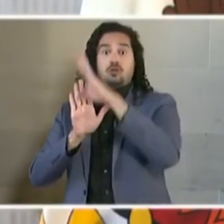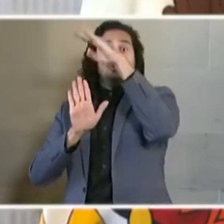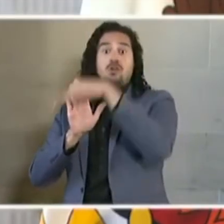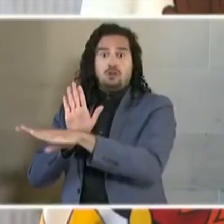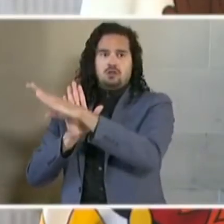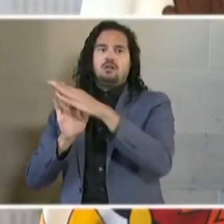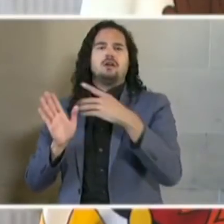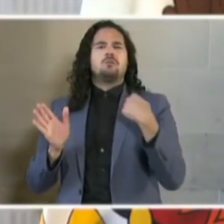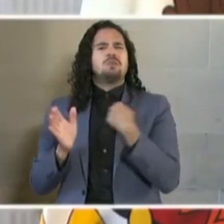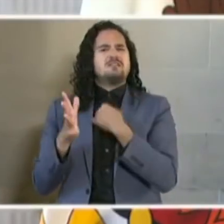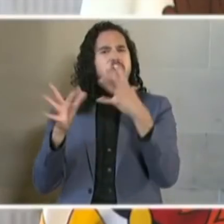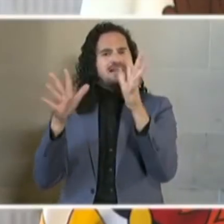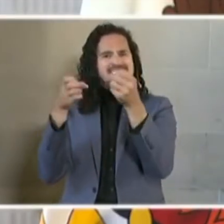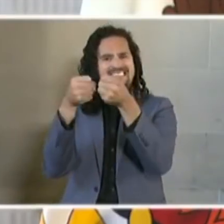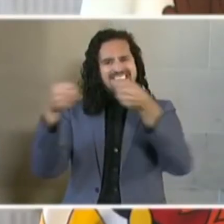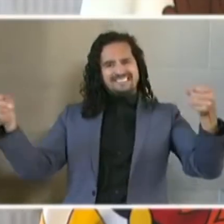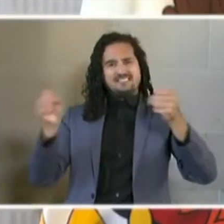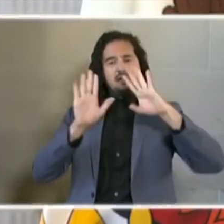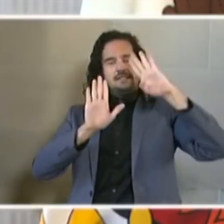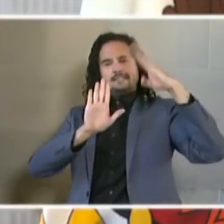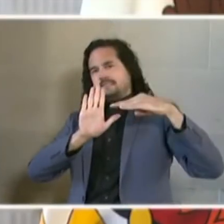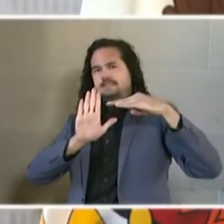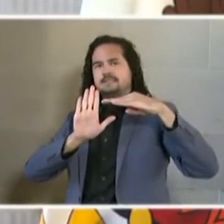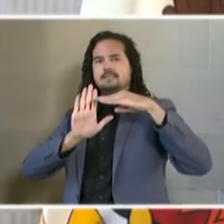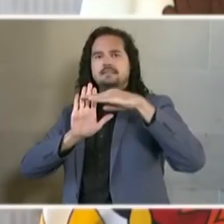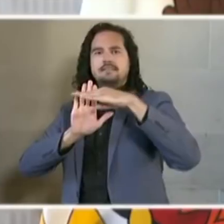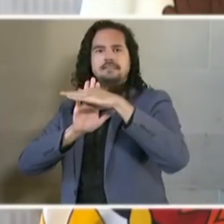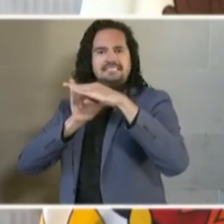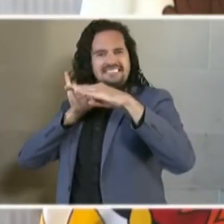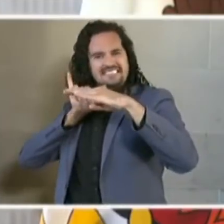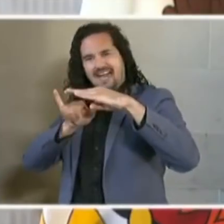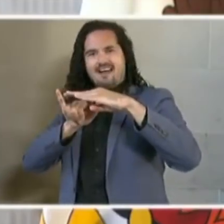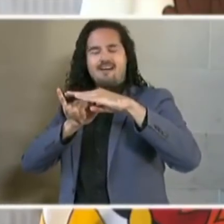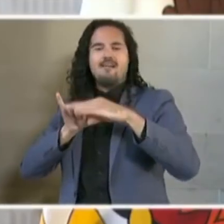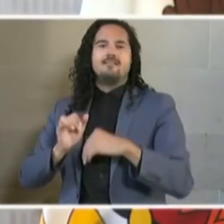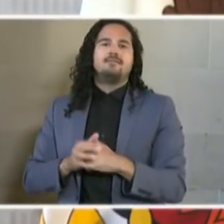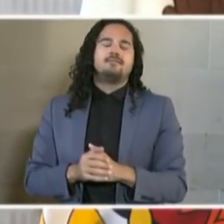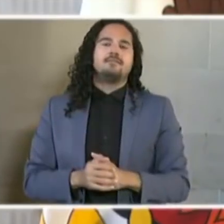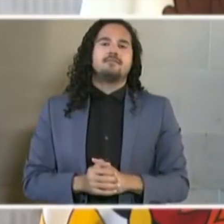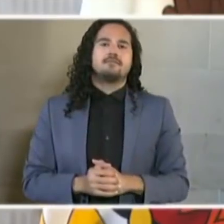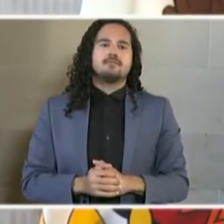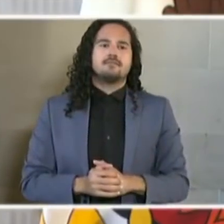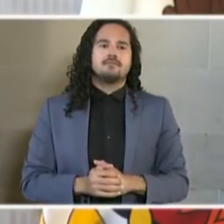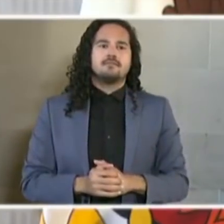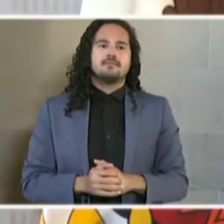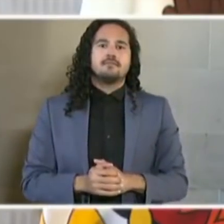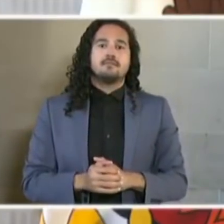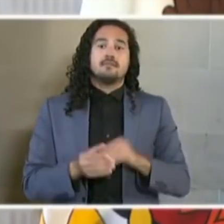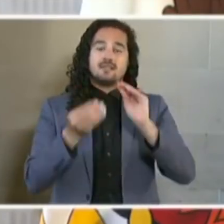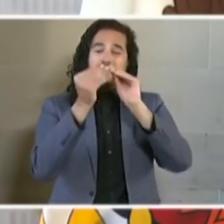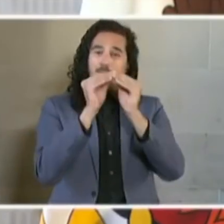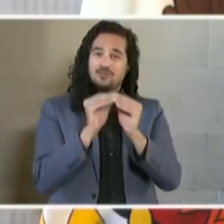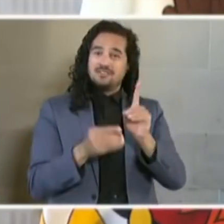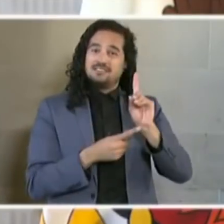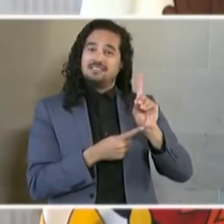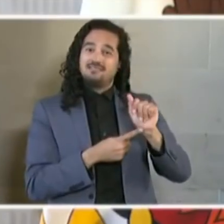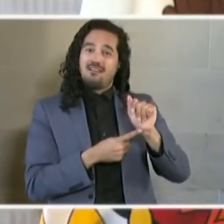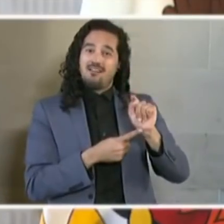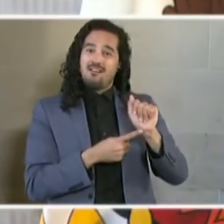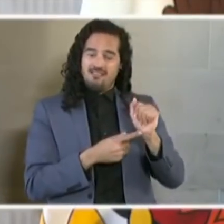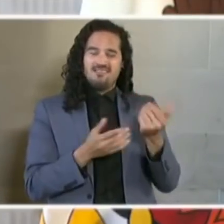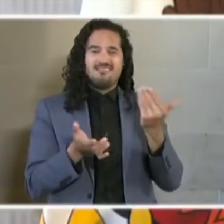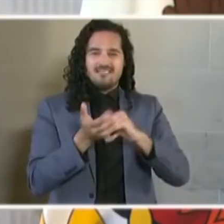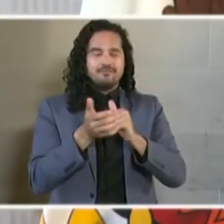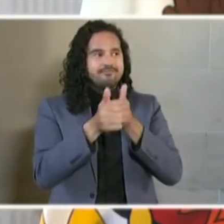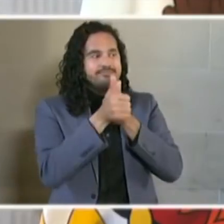summer. And the data are once again, as they told us earlier this summer,